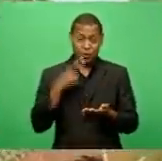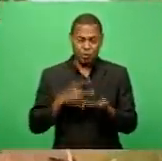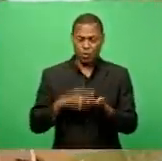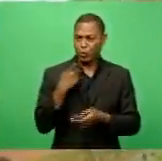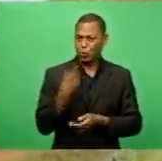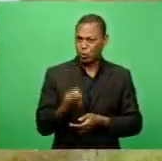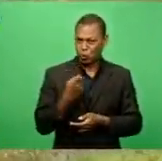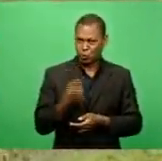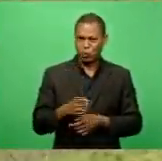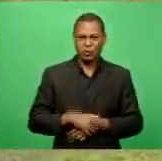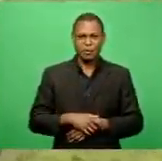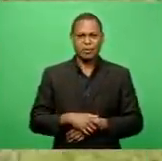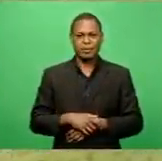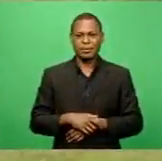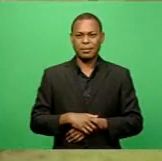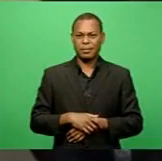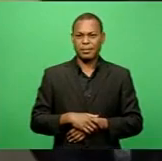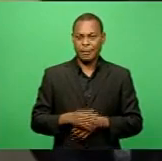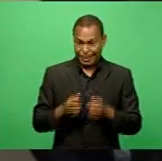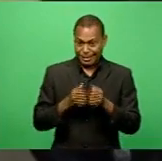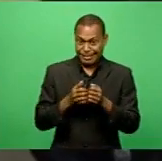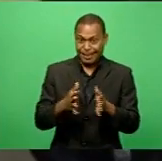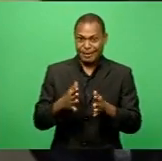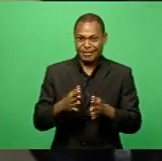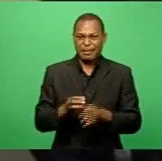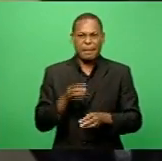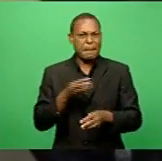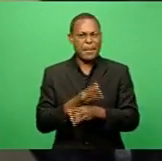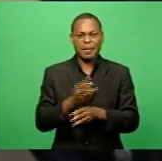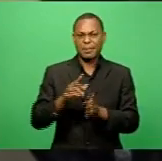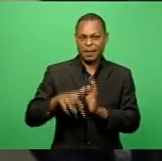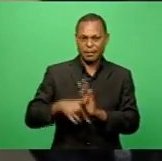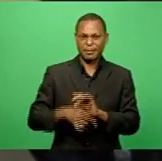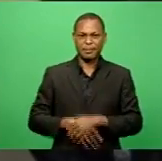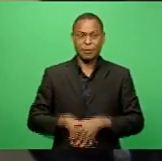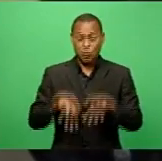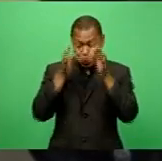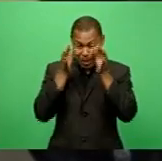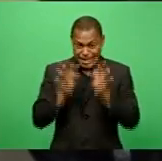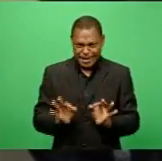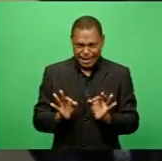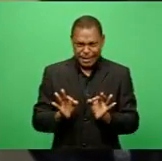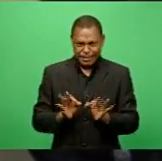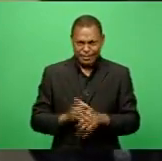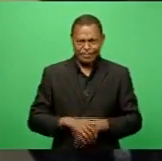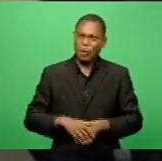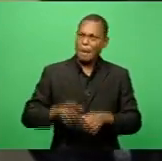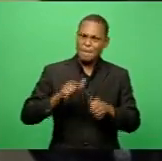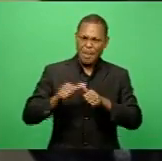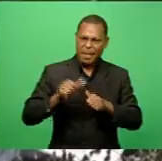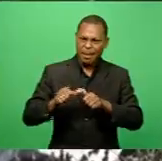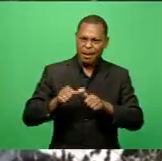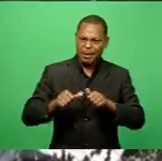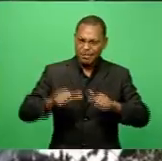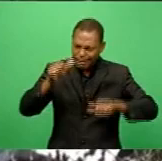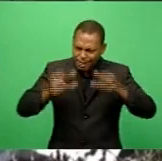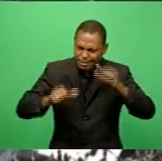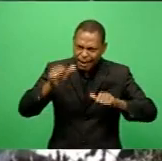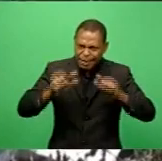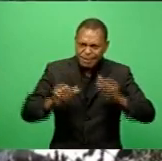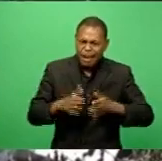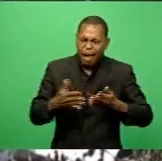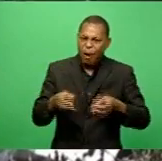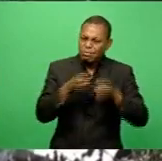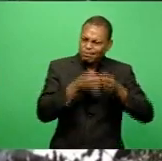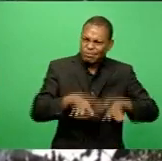since the new school year begins in a month. We'll make some decisions after we have a better assessment of the extent of damage.